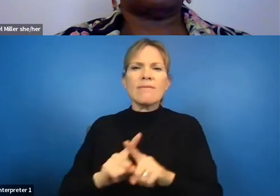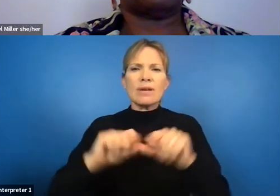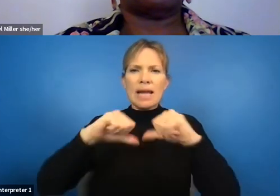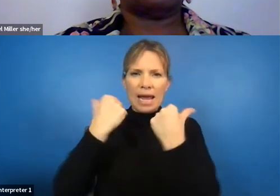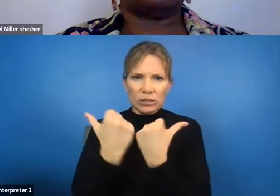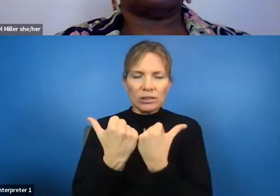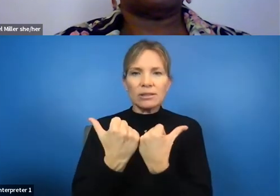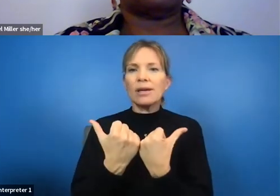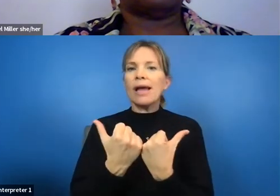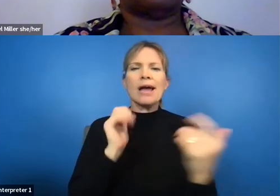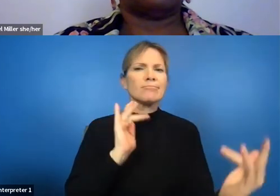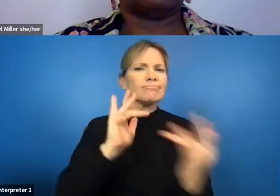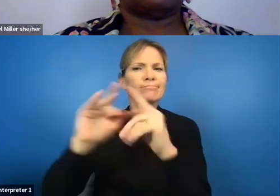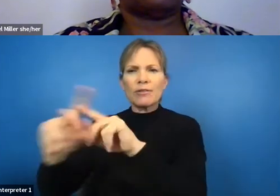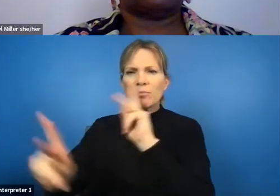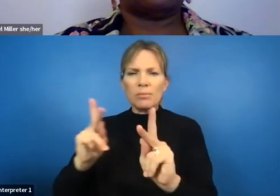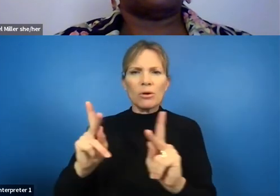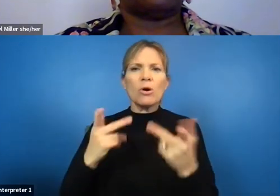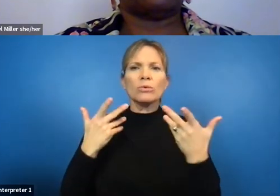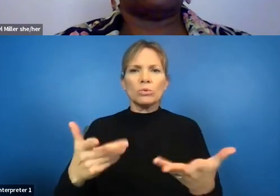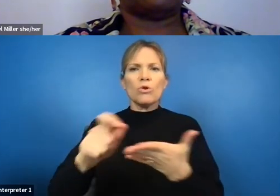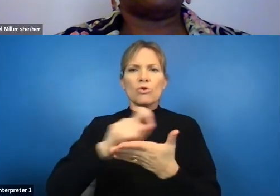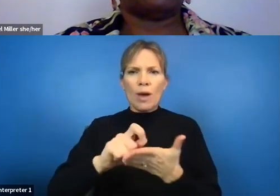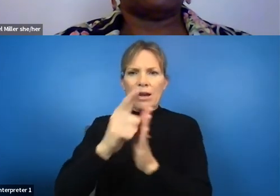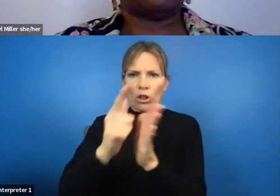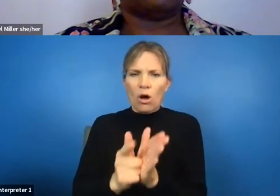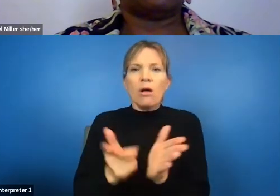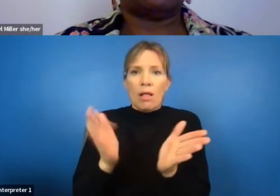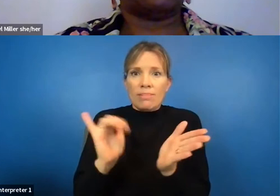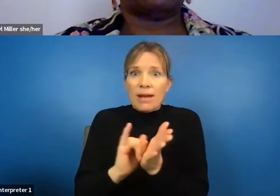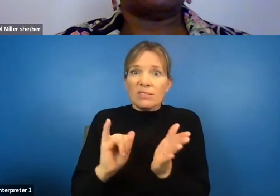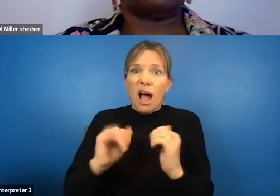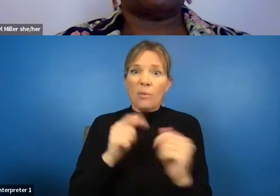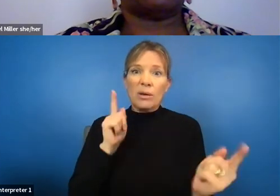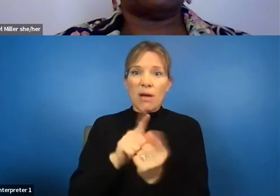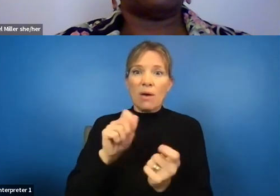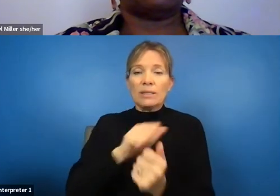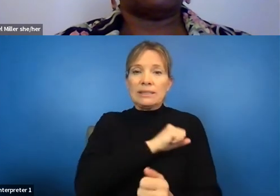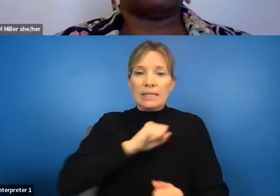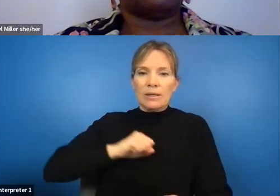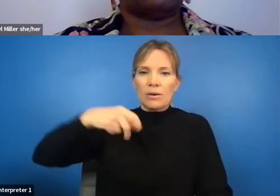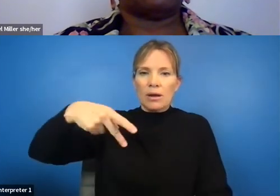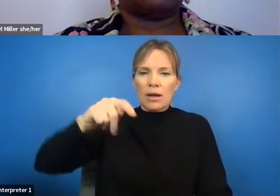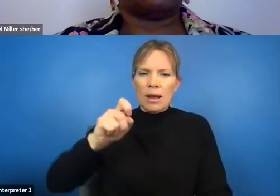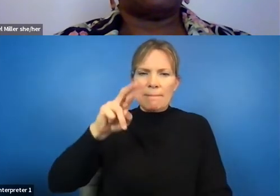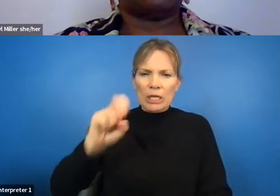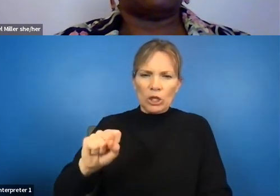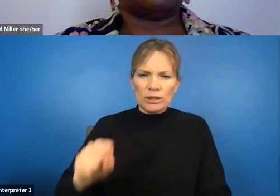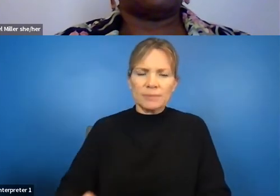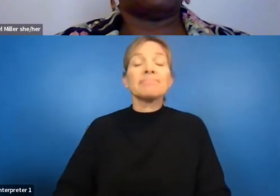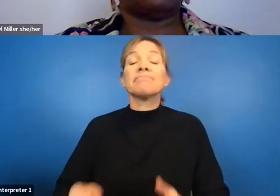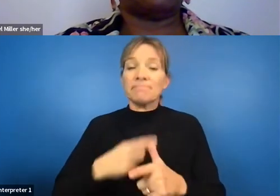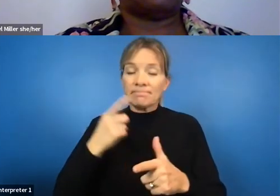entities and people to create a law. And that's how we actually got met up with Senator Peters. And